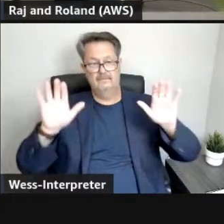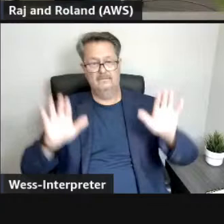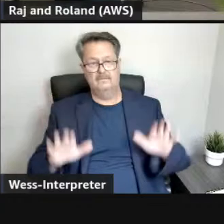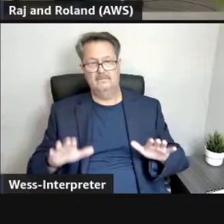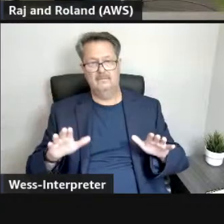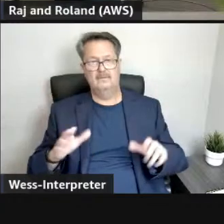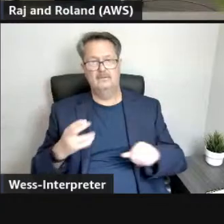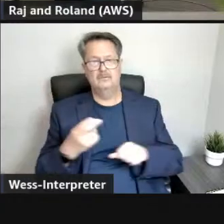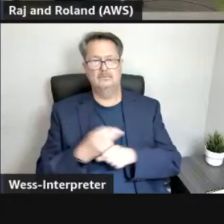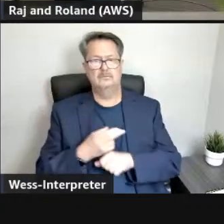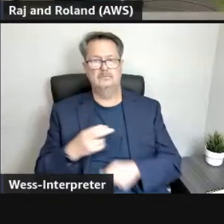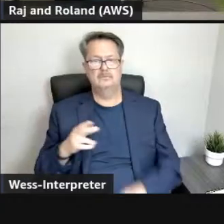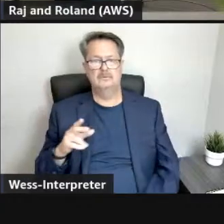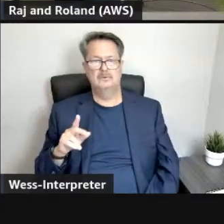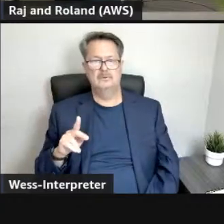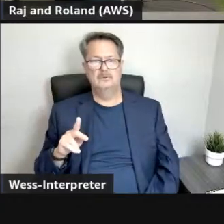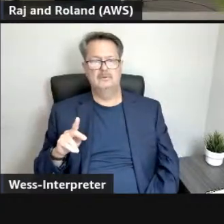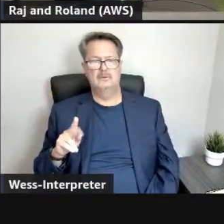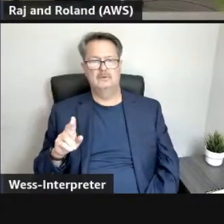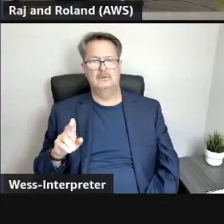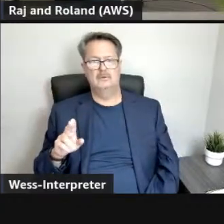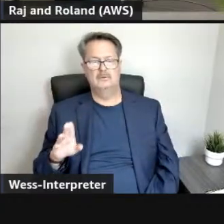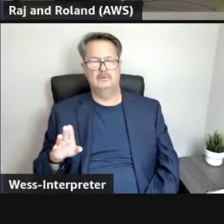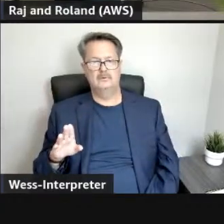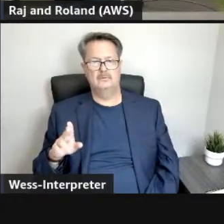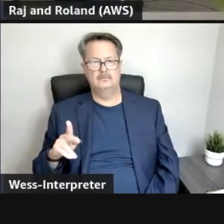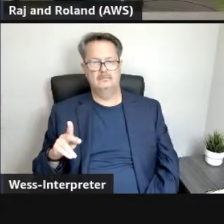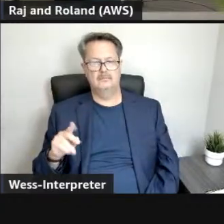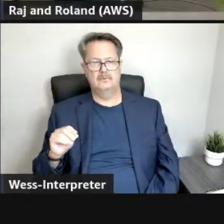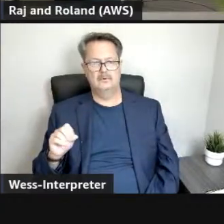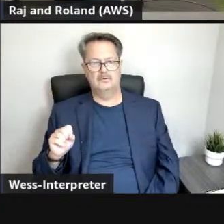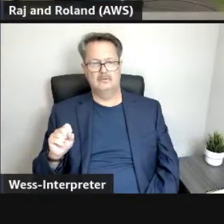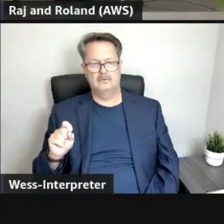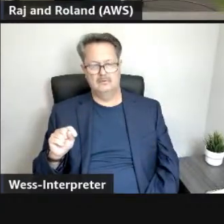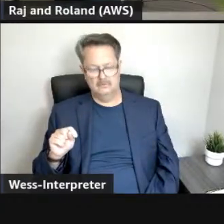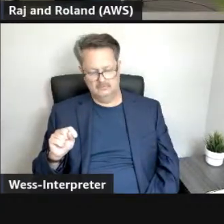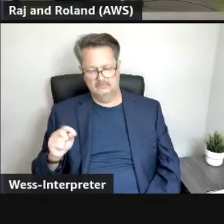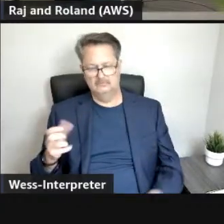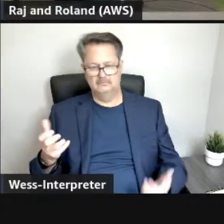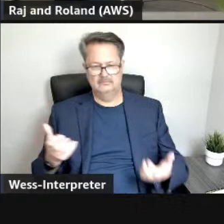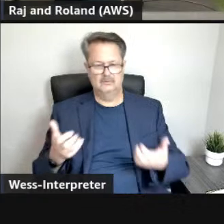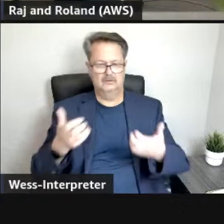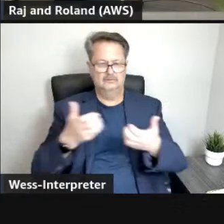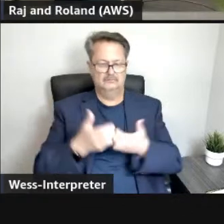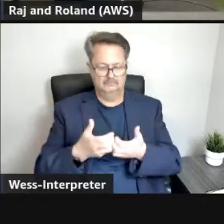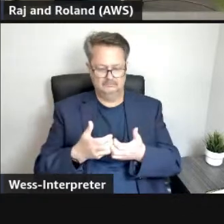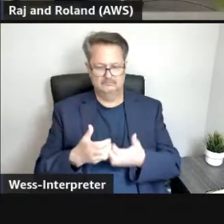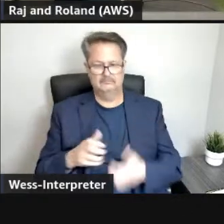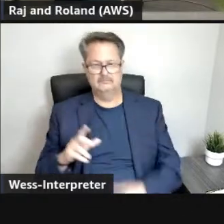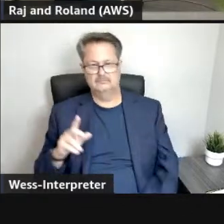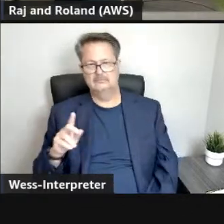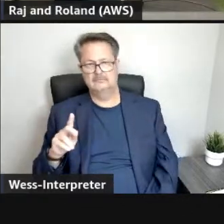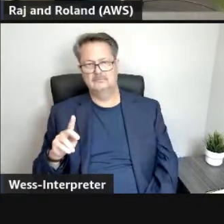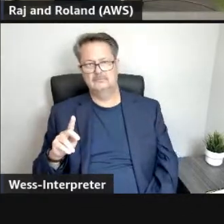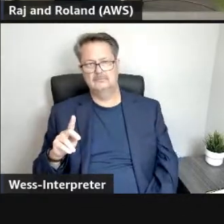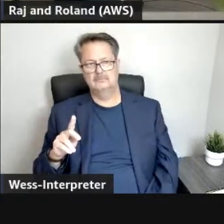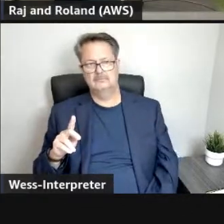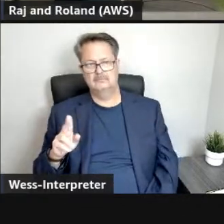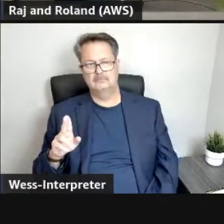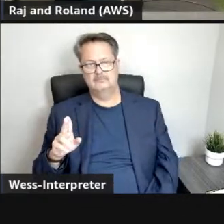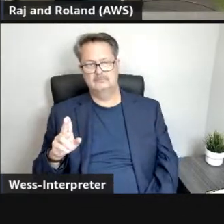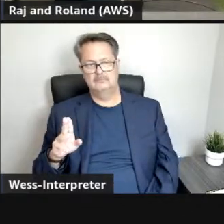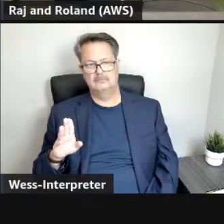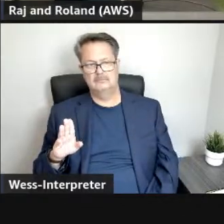done an integration, a managed add-on in partnership with KubeCost. And KubeCost really gives you some more visibility